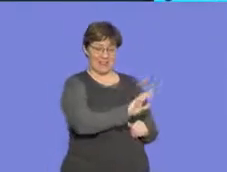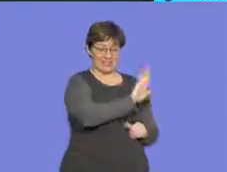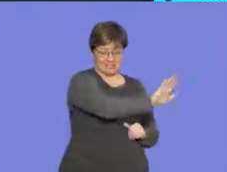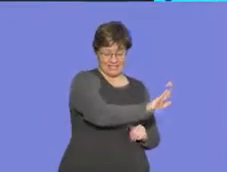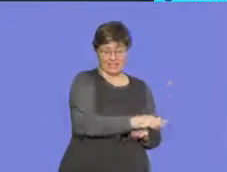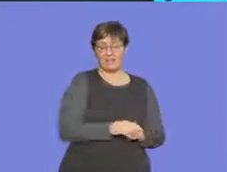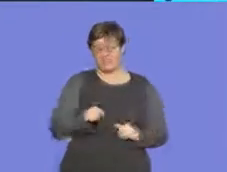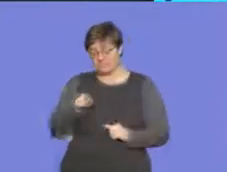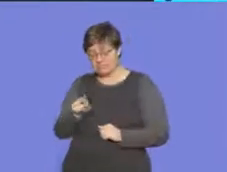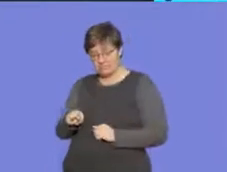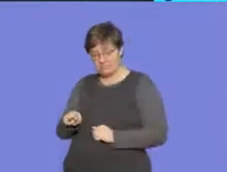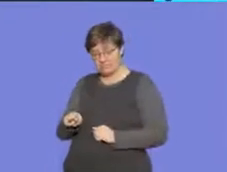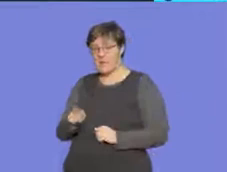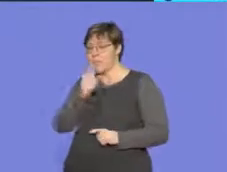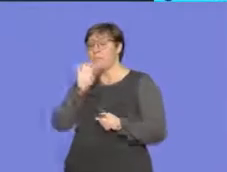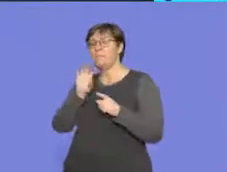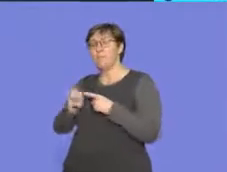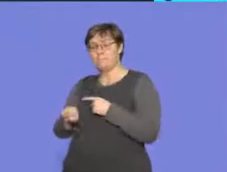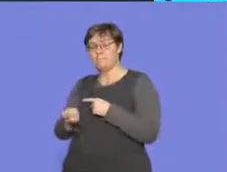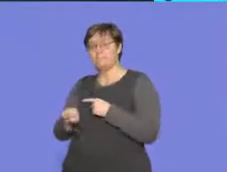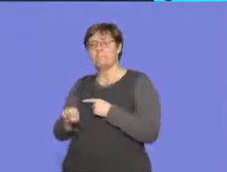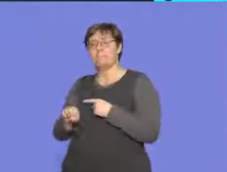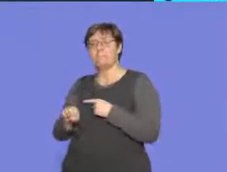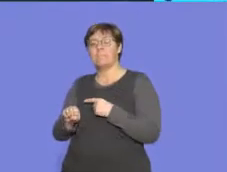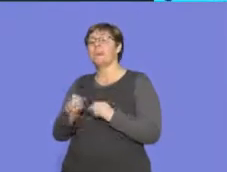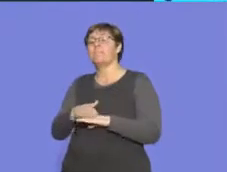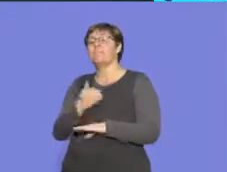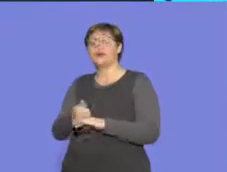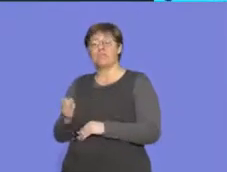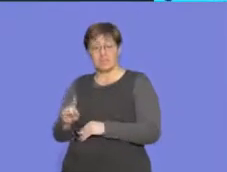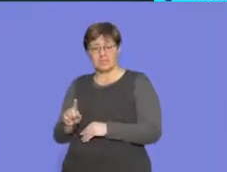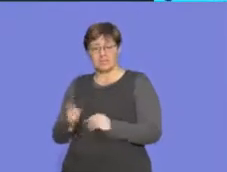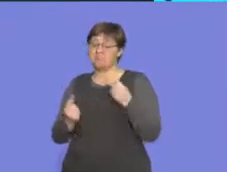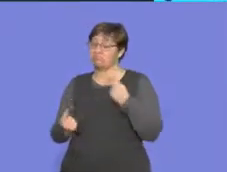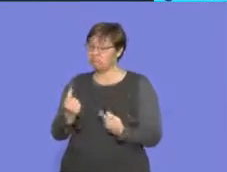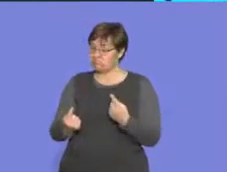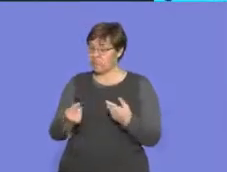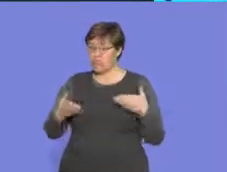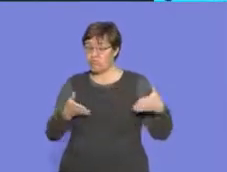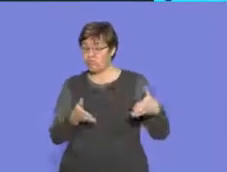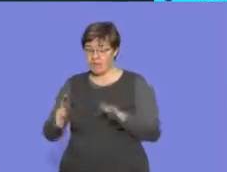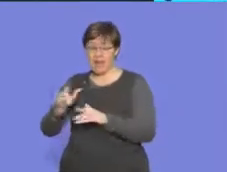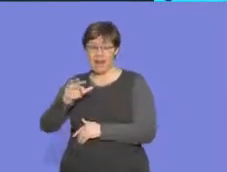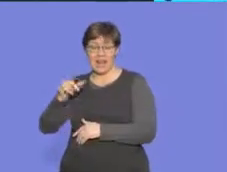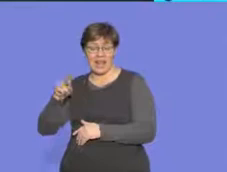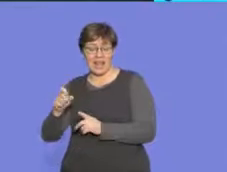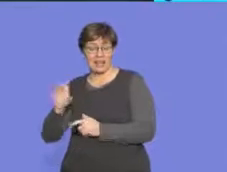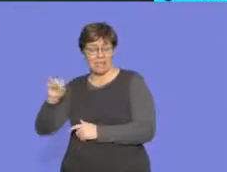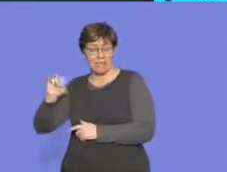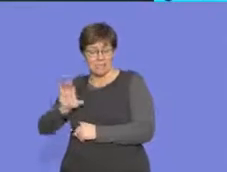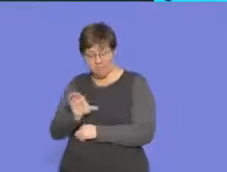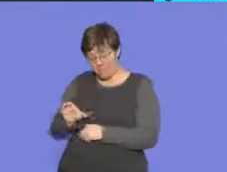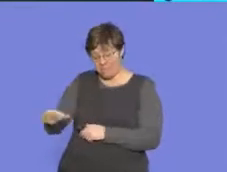of the aquatic biomes, we've got to recognize the aquatic biomes are based on either being the rivers, the lakes, the dams, which